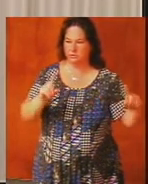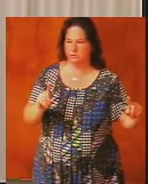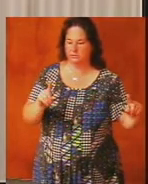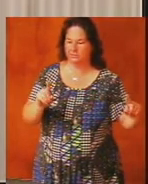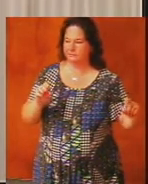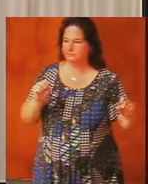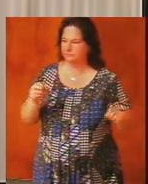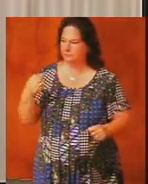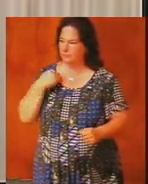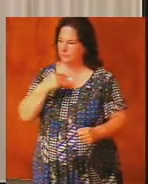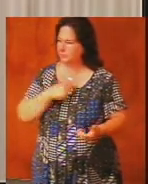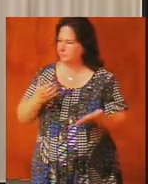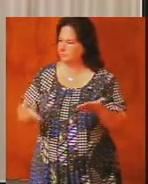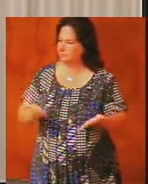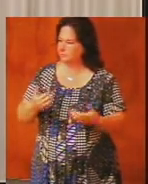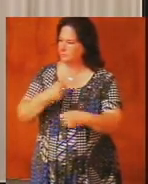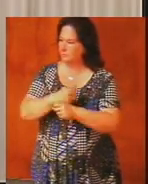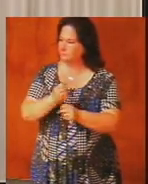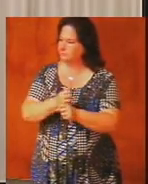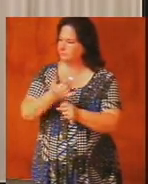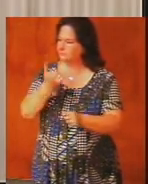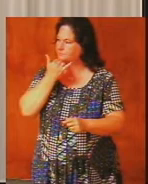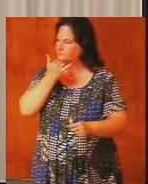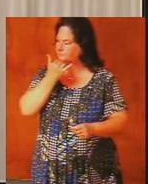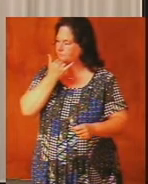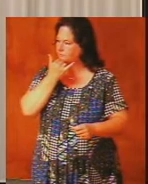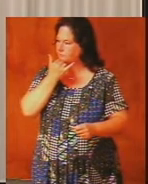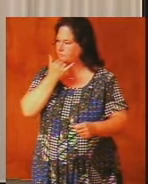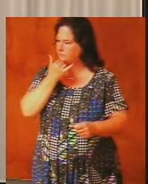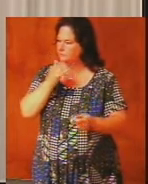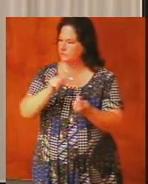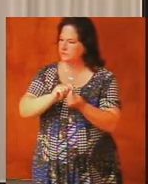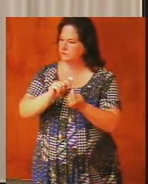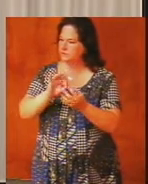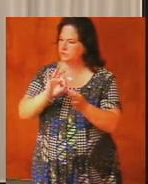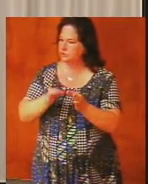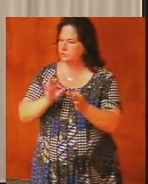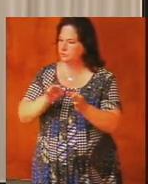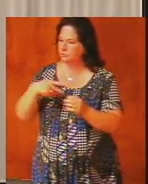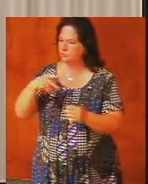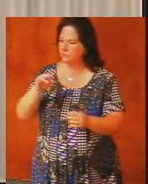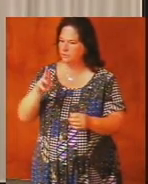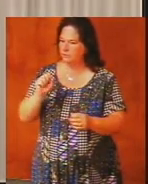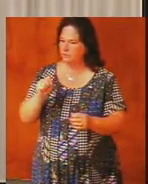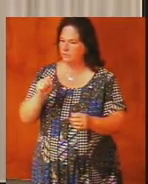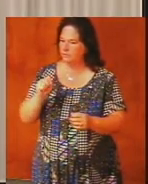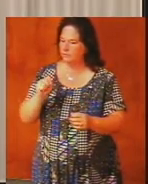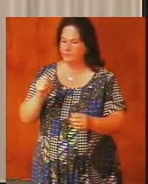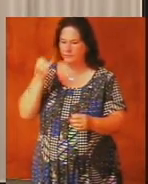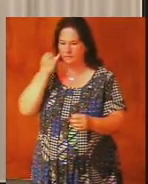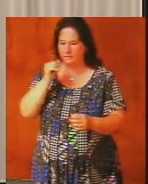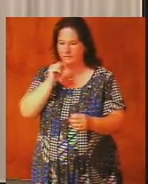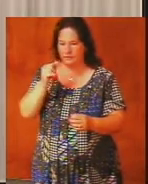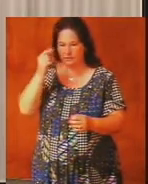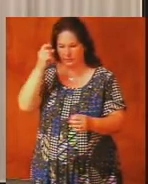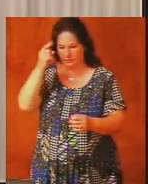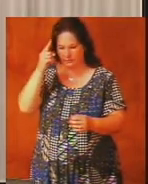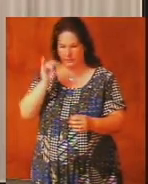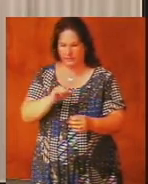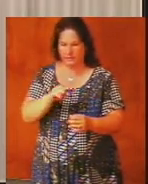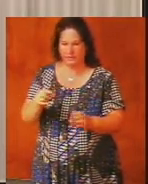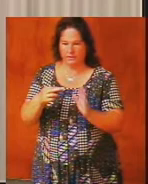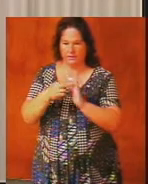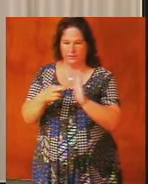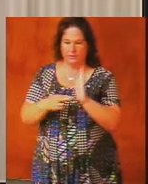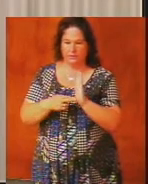And so we may very well make a mistake in interpreting a proverb if we don't recognize that they are rules